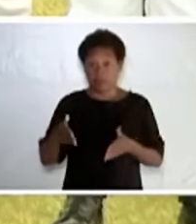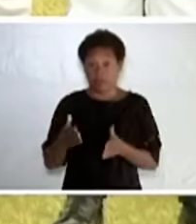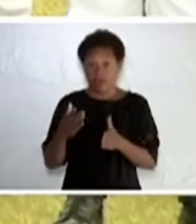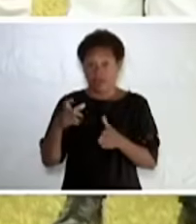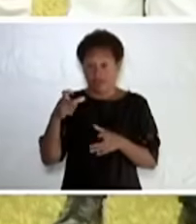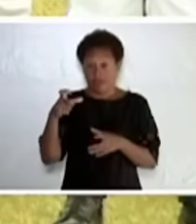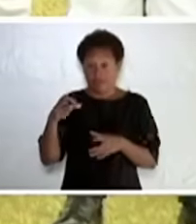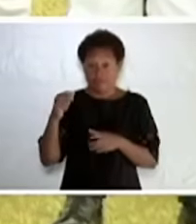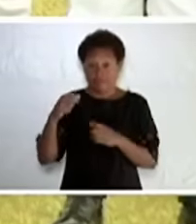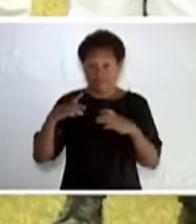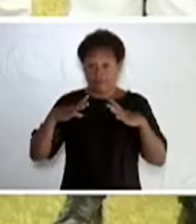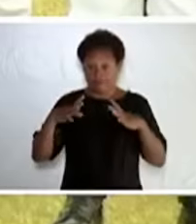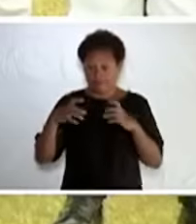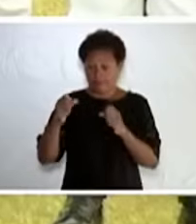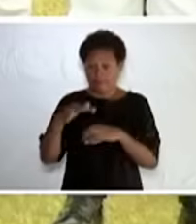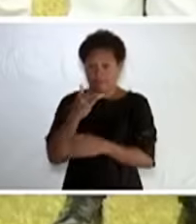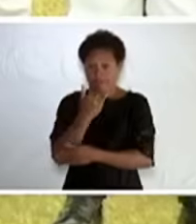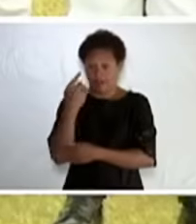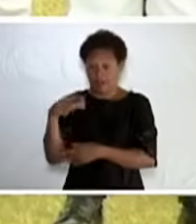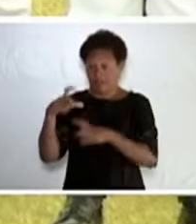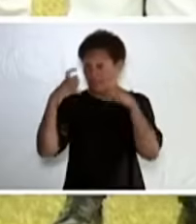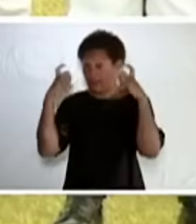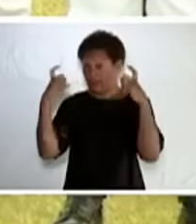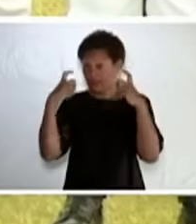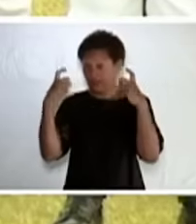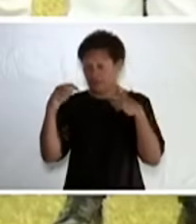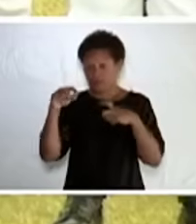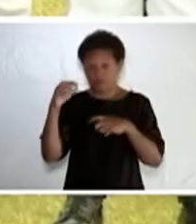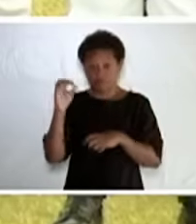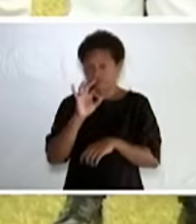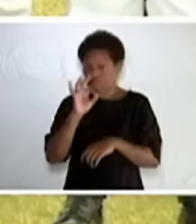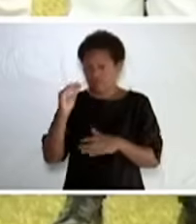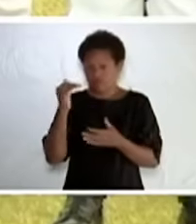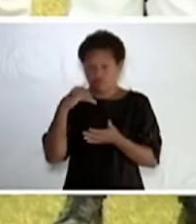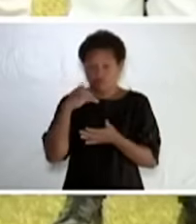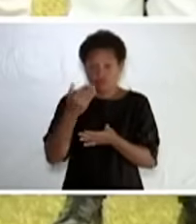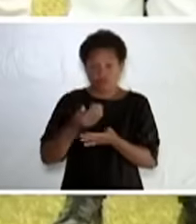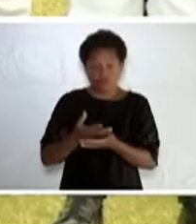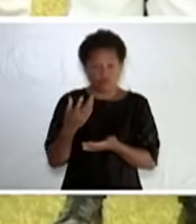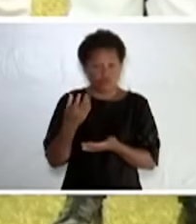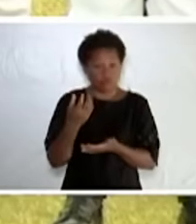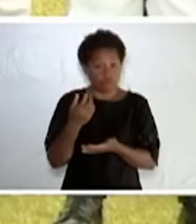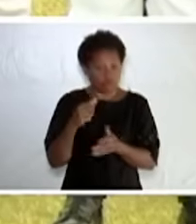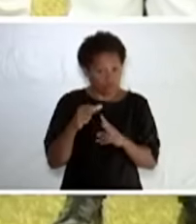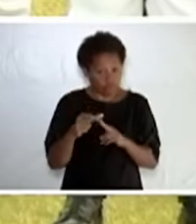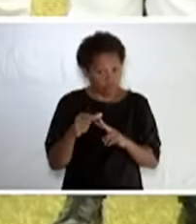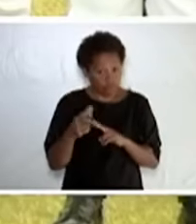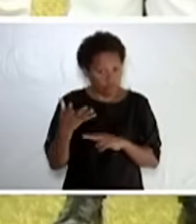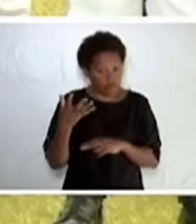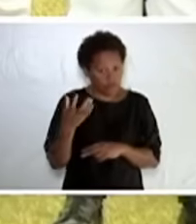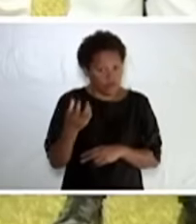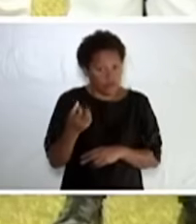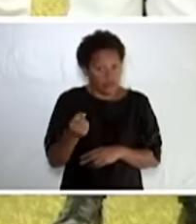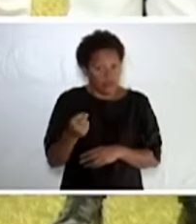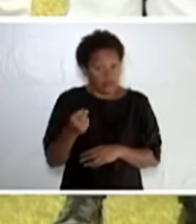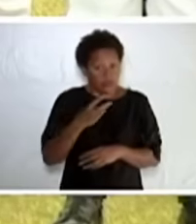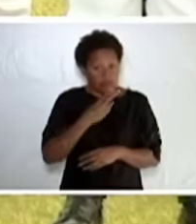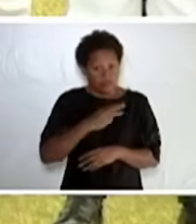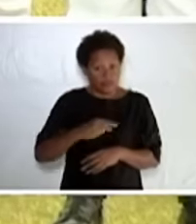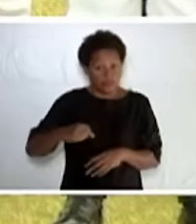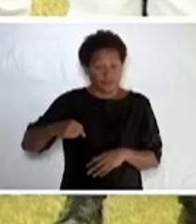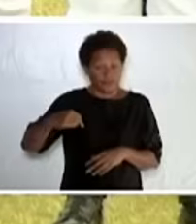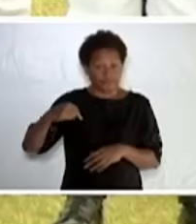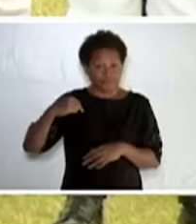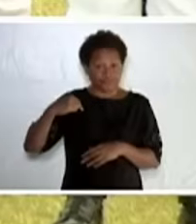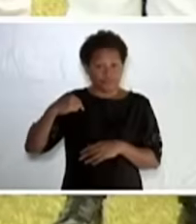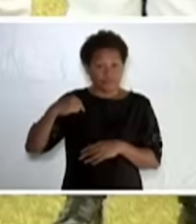the birth of independence in the country. Part of the celebrations were not only the band, but also contingencies of the Ministry